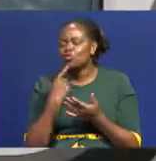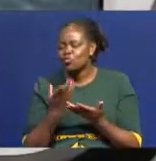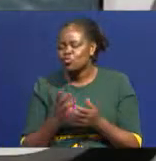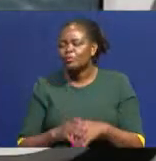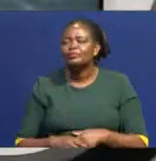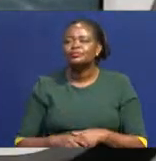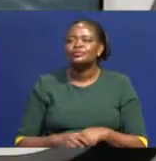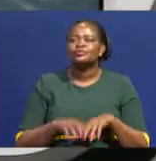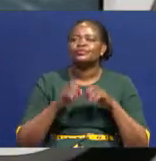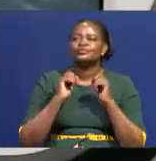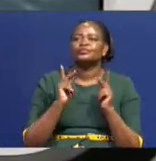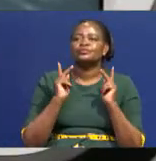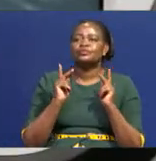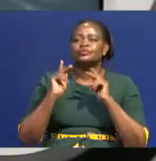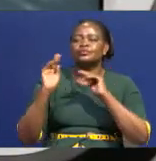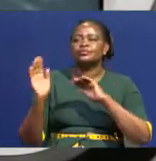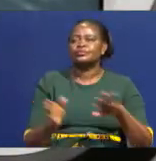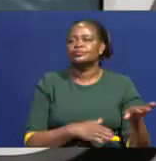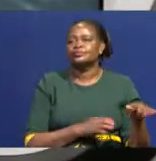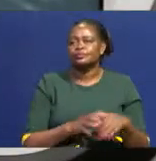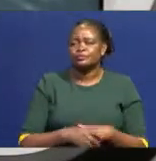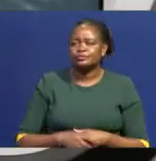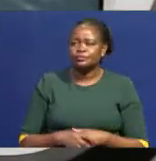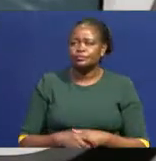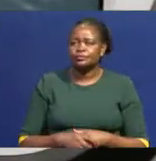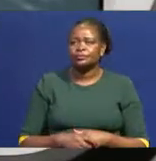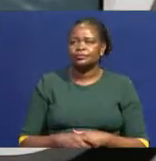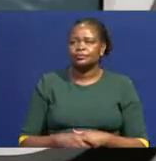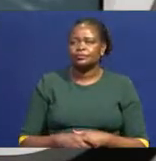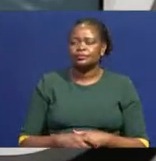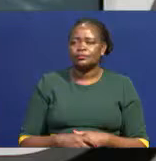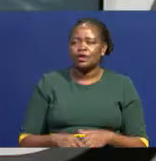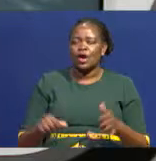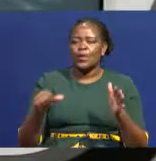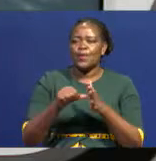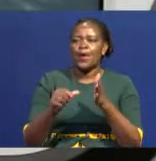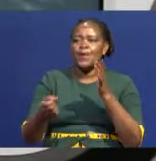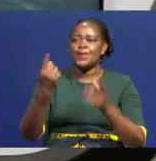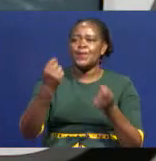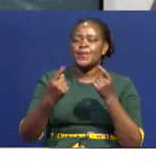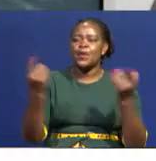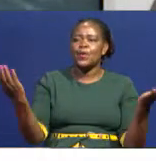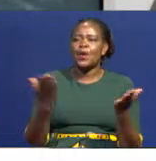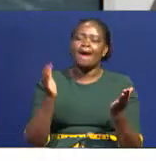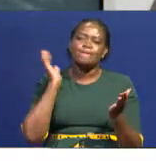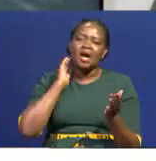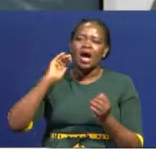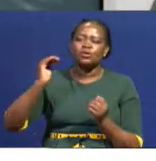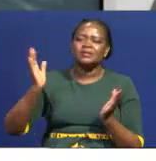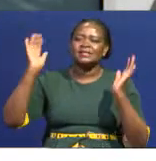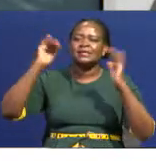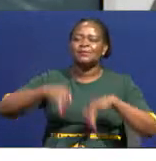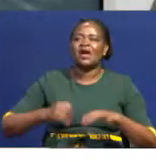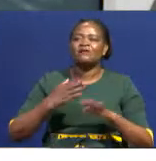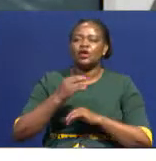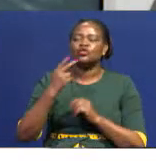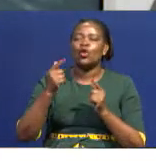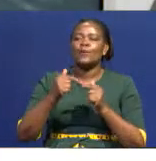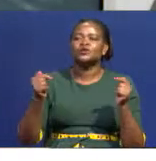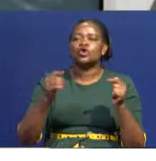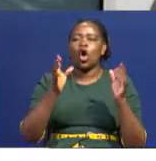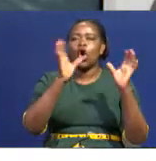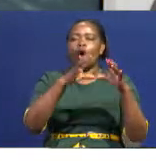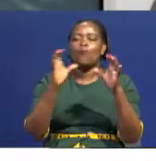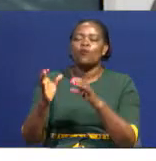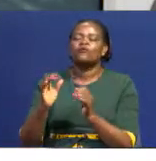Now, a story on chaos. Chaos erupted on Tuesday at Murang'a County Assembly after two opposing sides